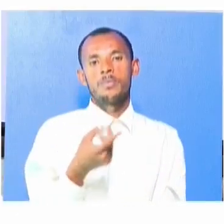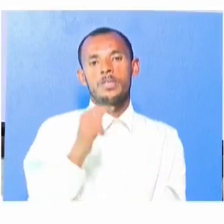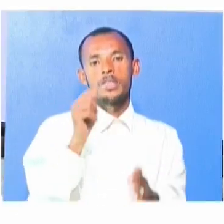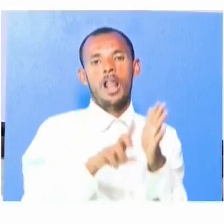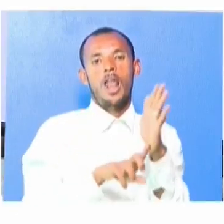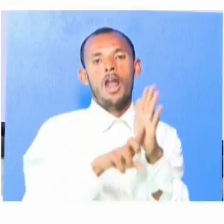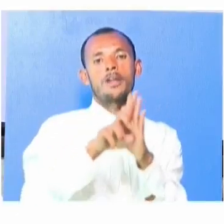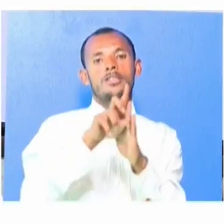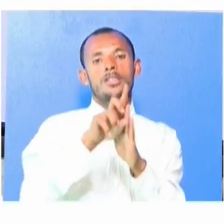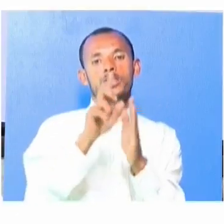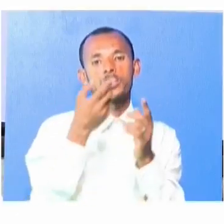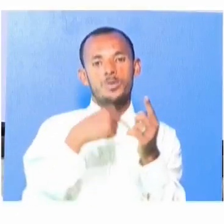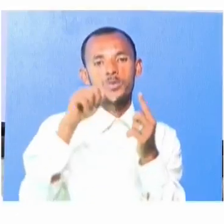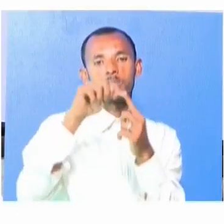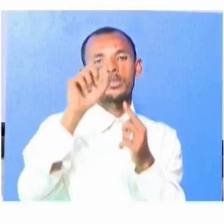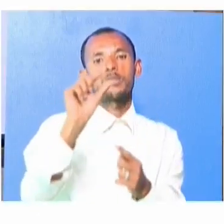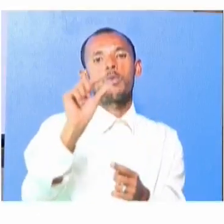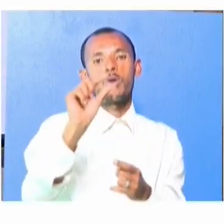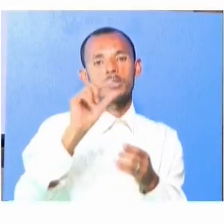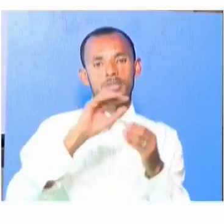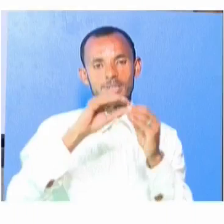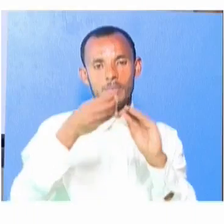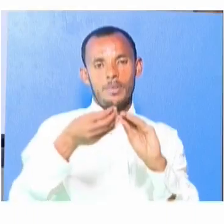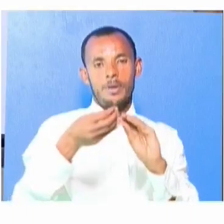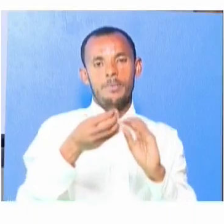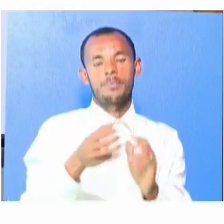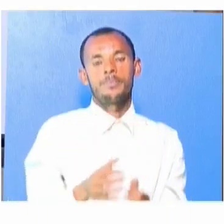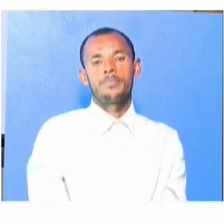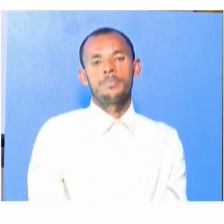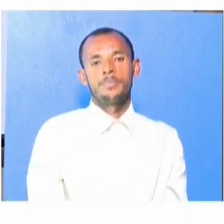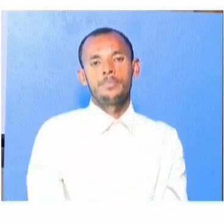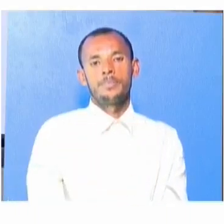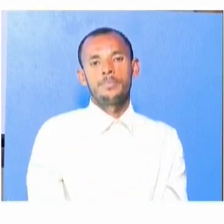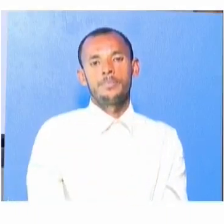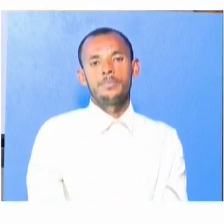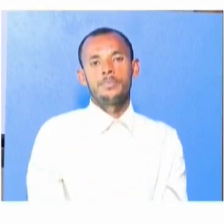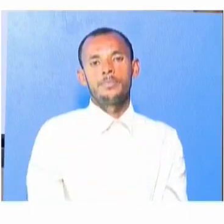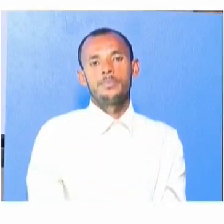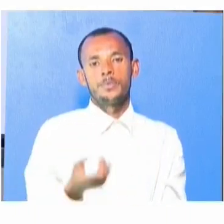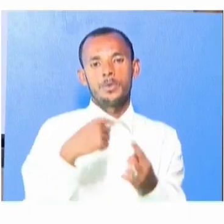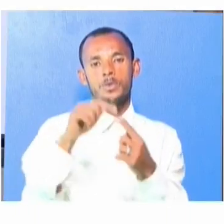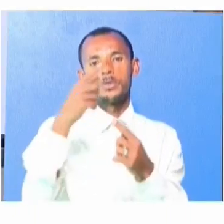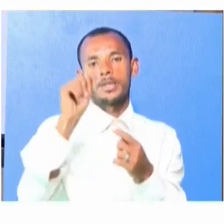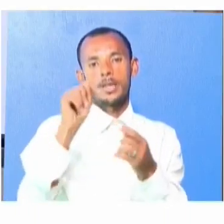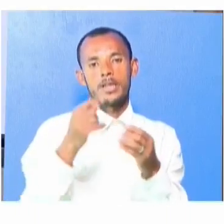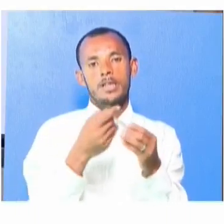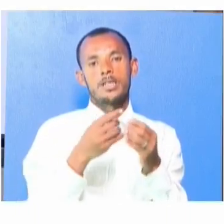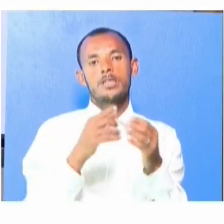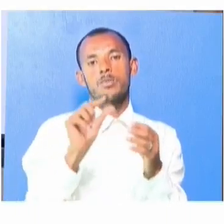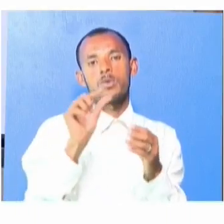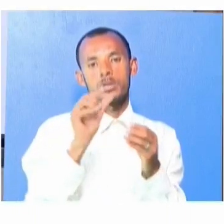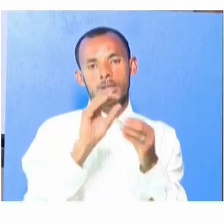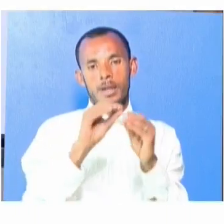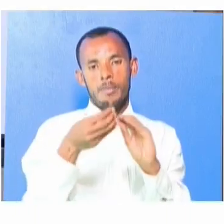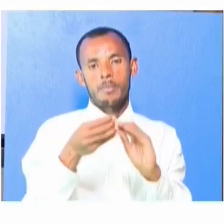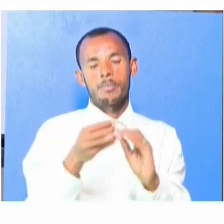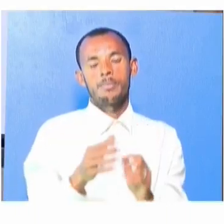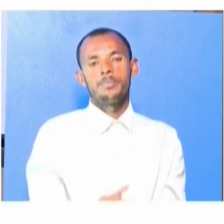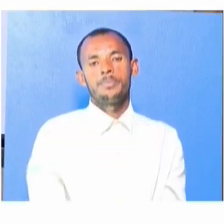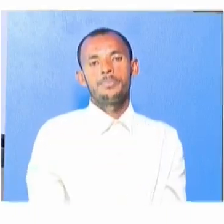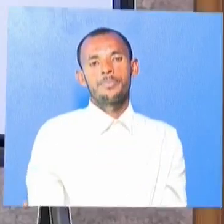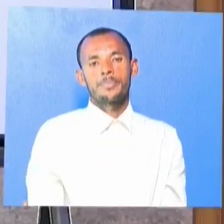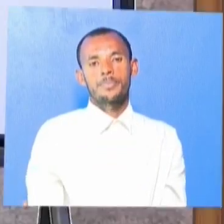the largest to the smallest to the smallest.